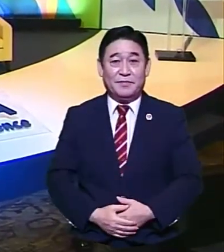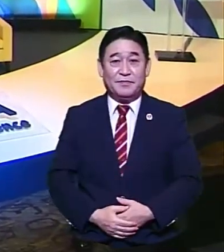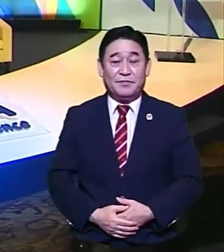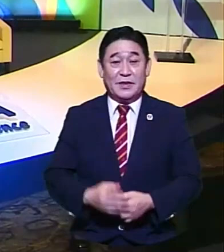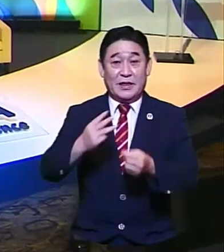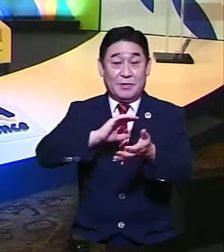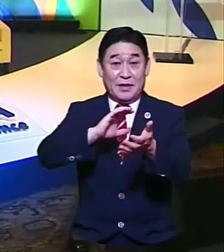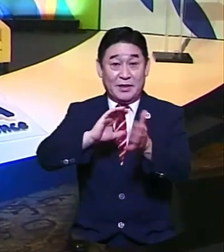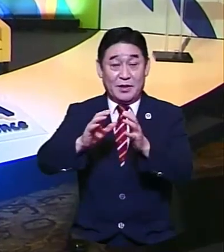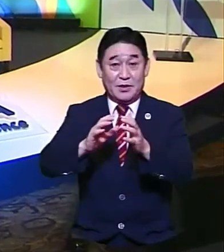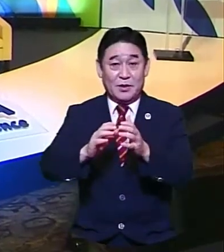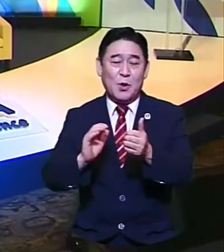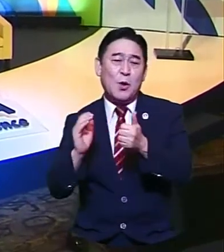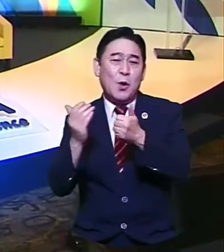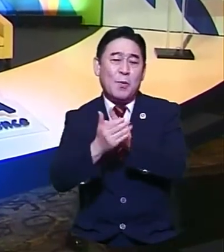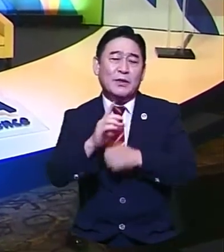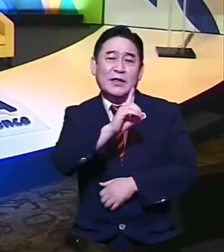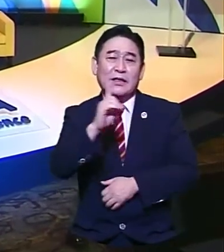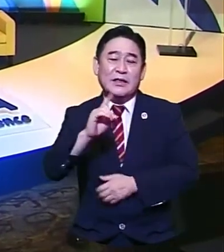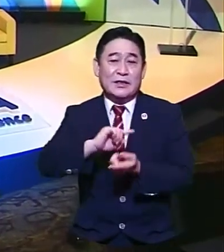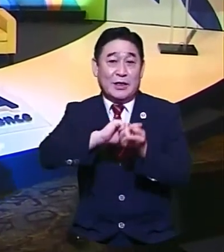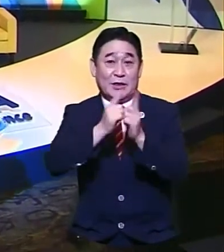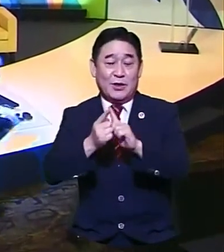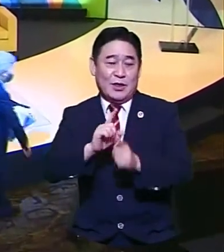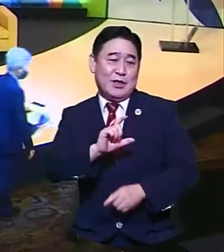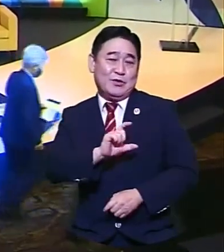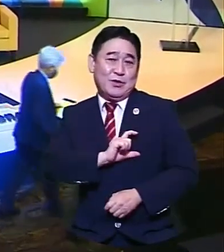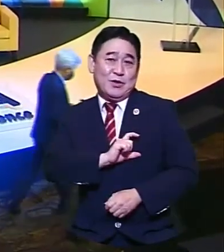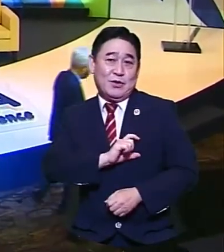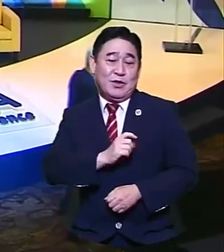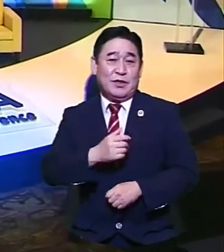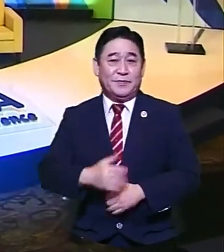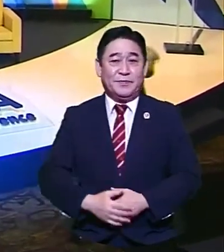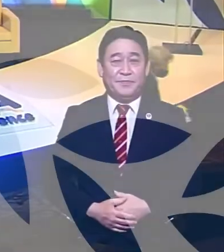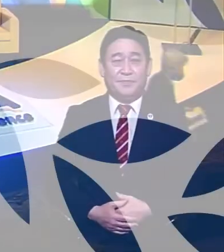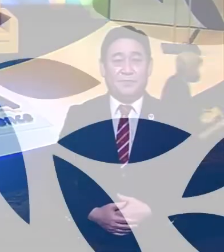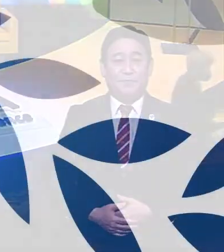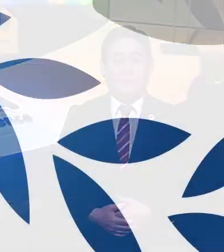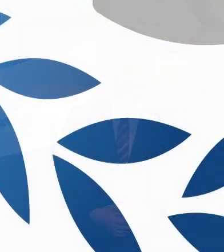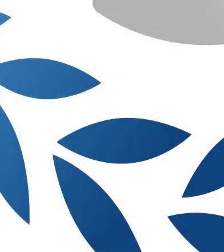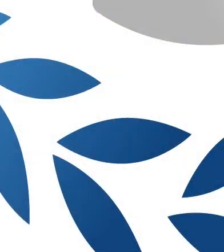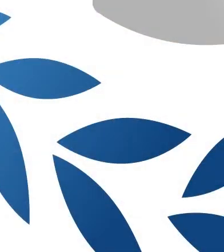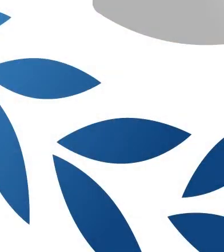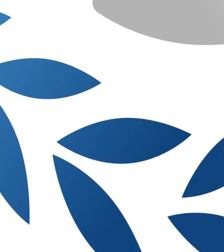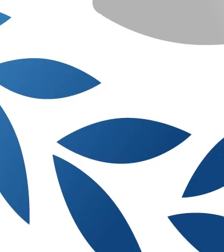We also look forward to your continued participation for the next session. Thank you.